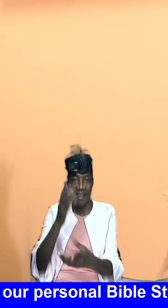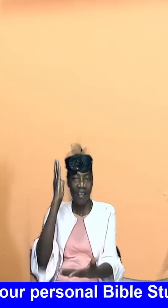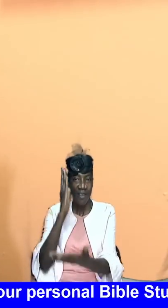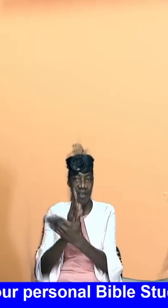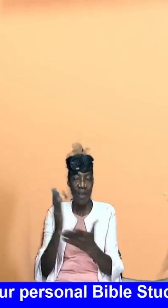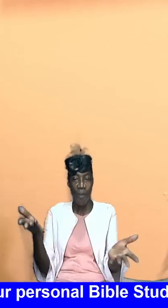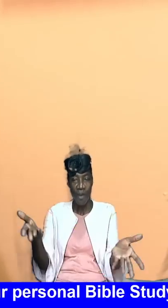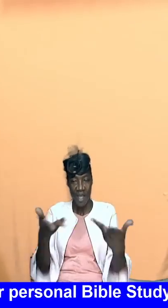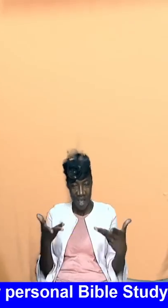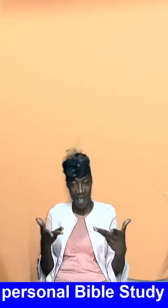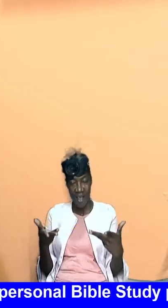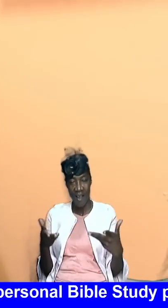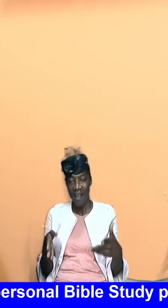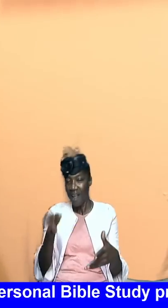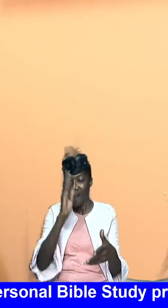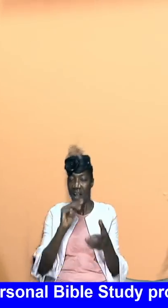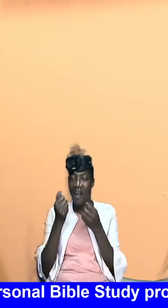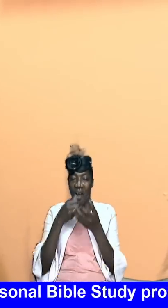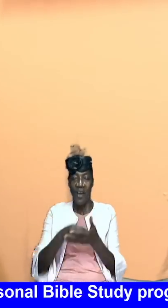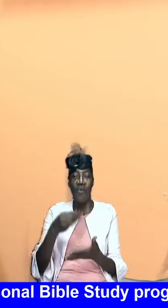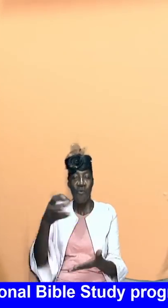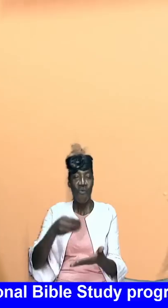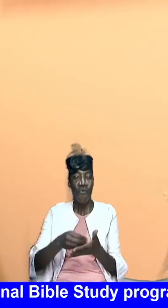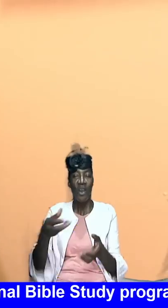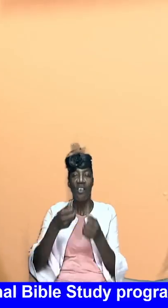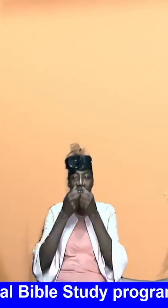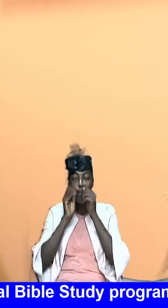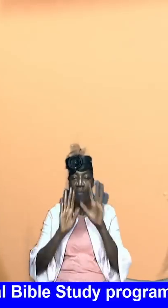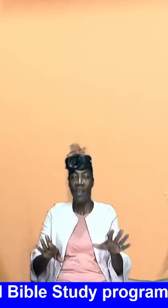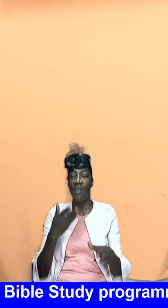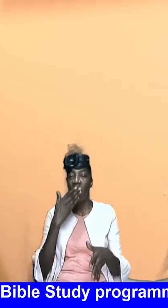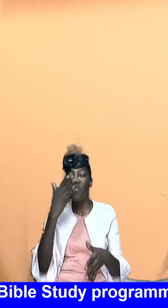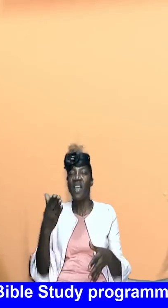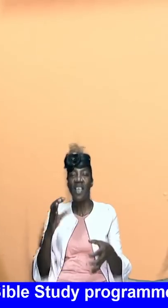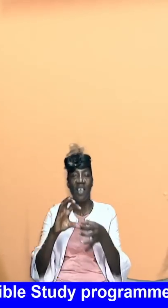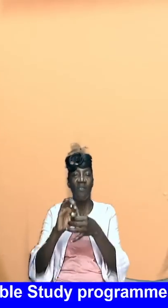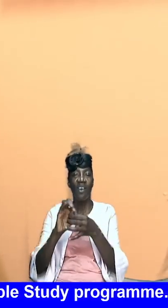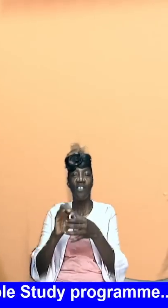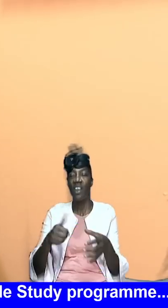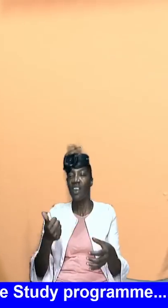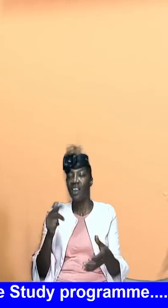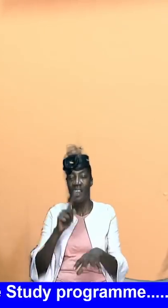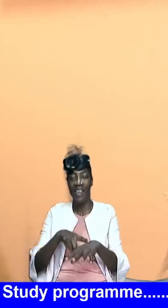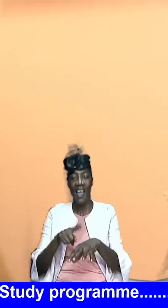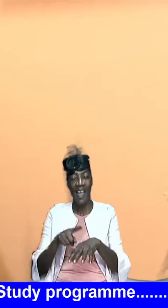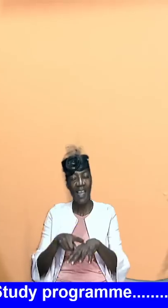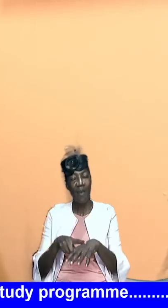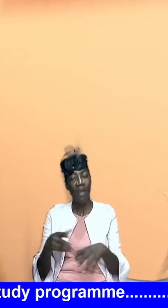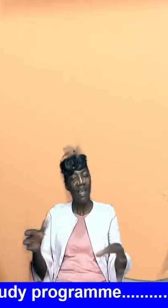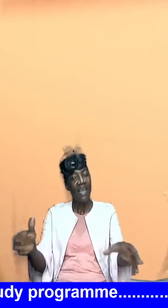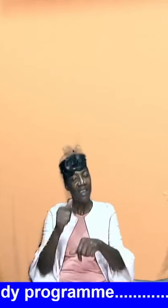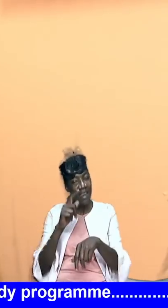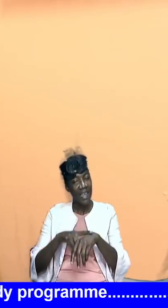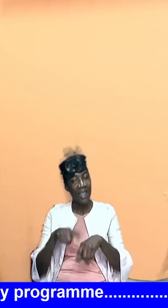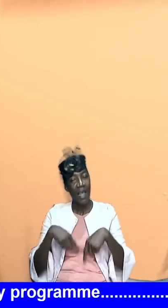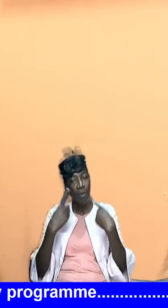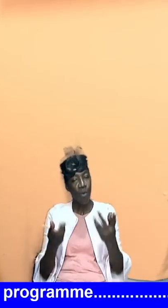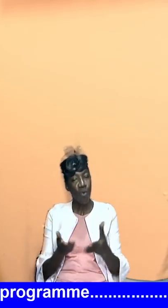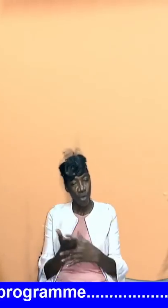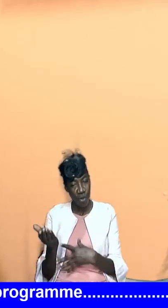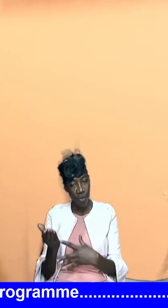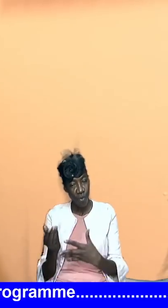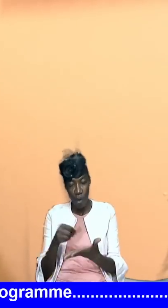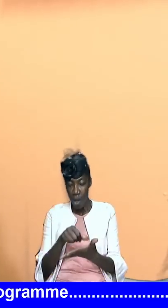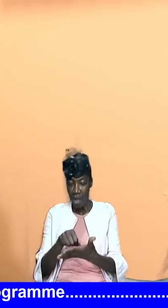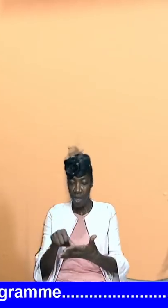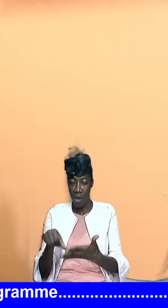evening, and we say God richly bless you, and we thank you for joining us another time in Bible study. Take time and go through these notes